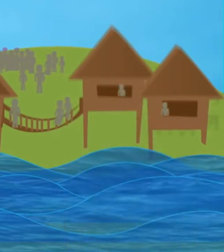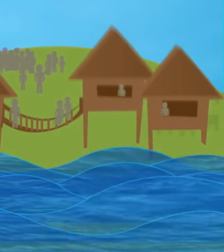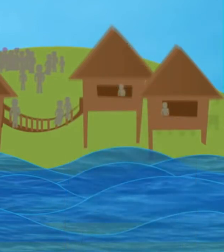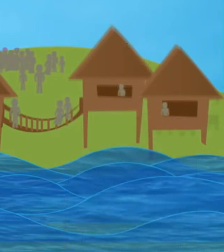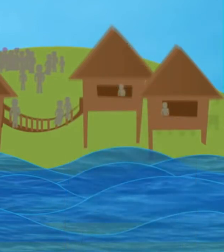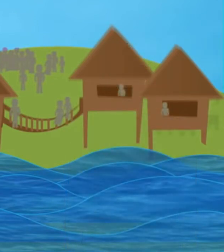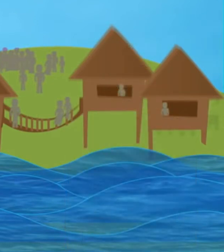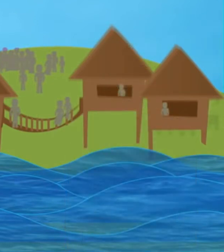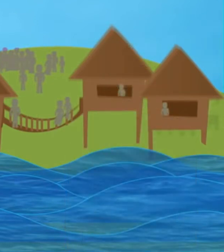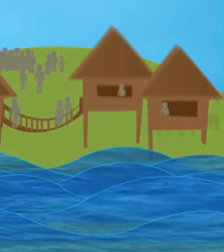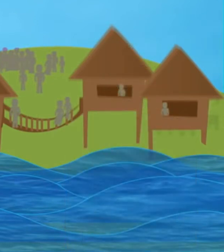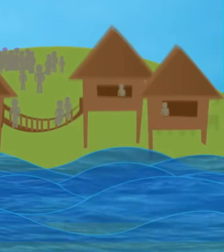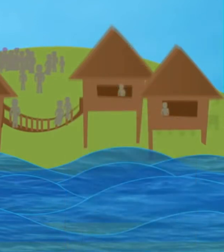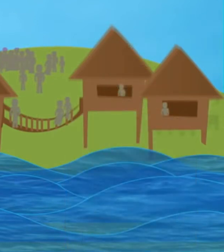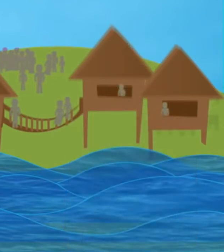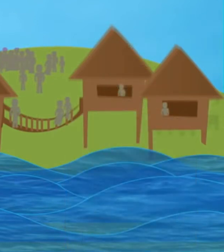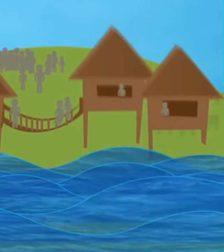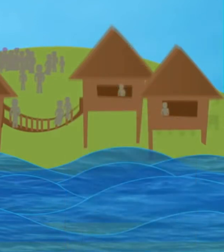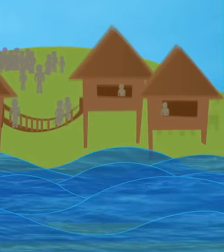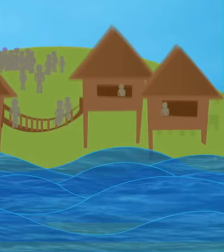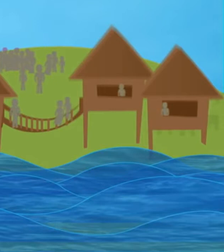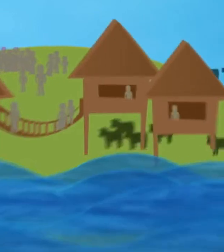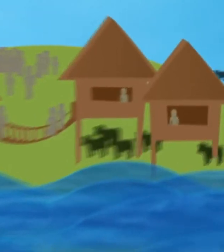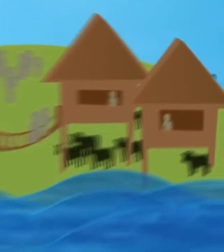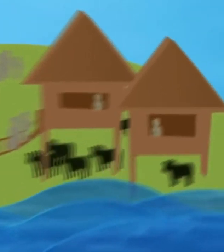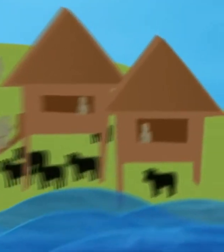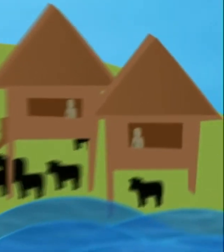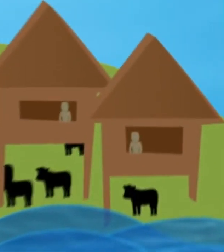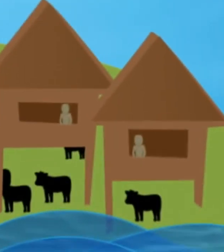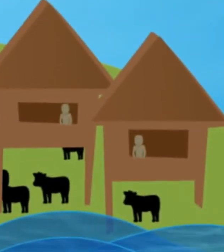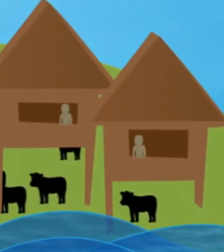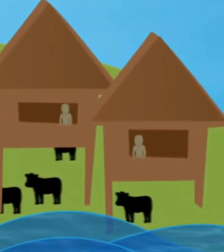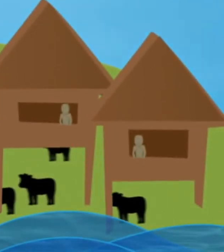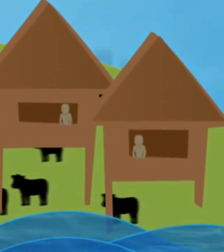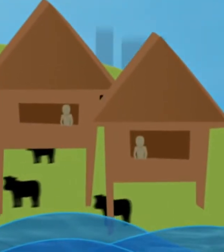trees, a river, a metropole with a drawbridge, and skyscrapers on the background.